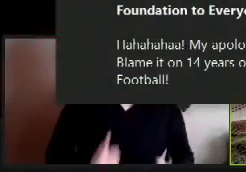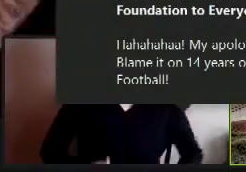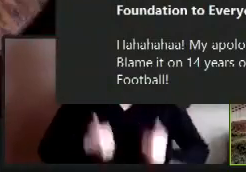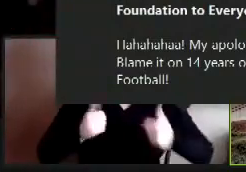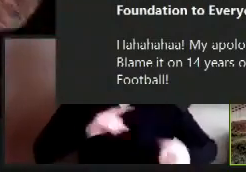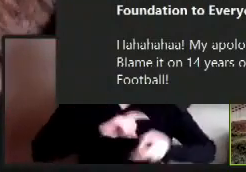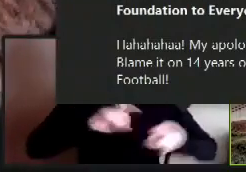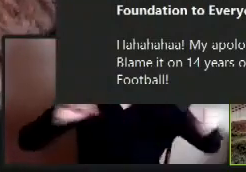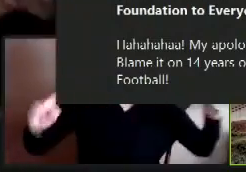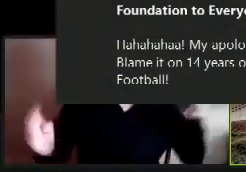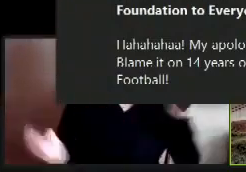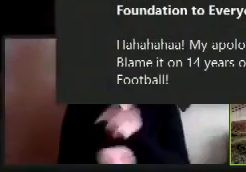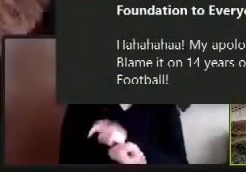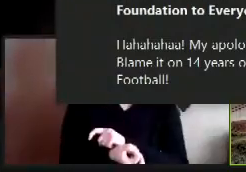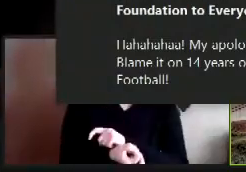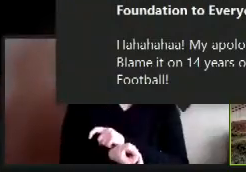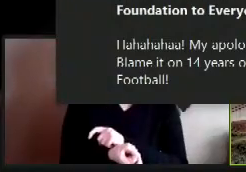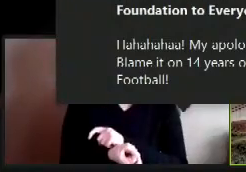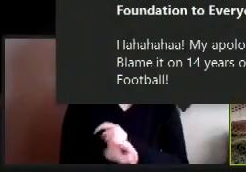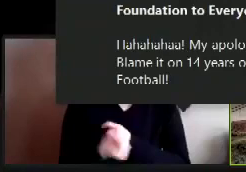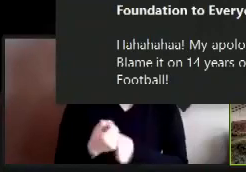know, over the last couple of weeks,